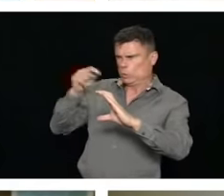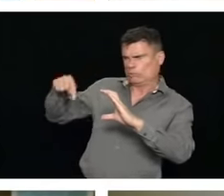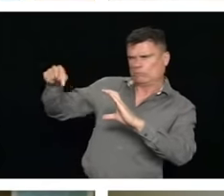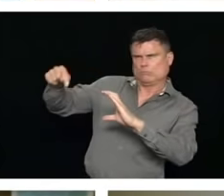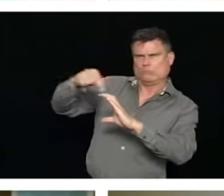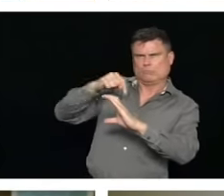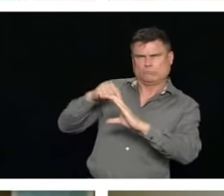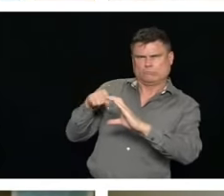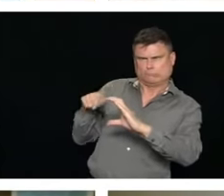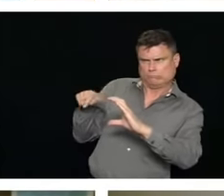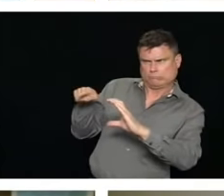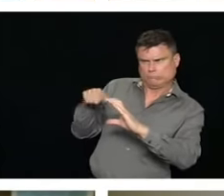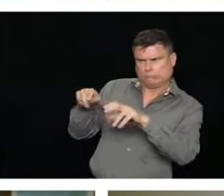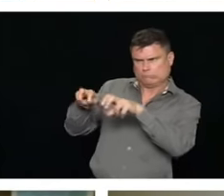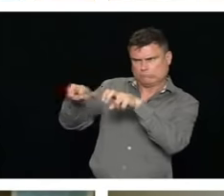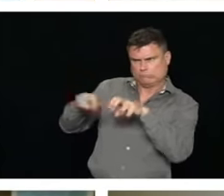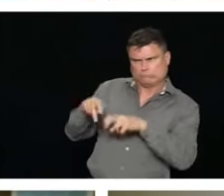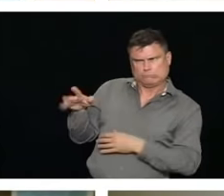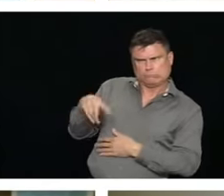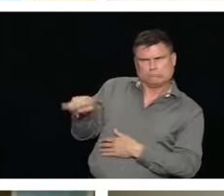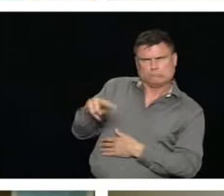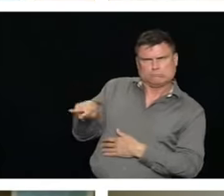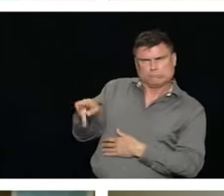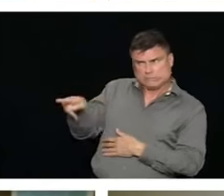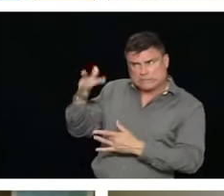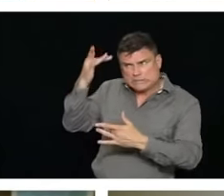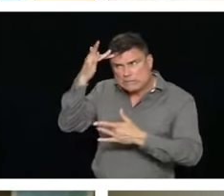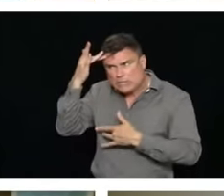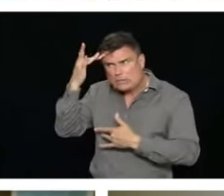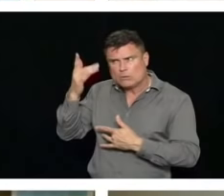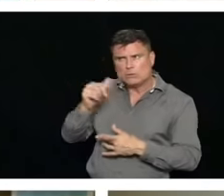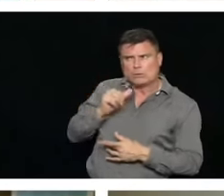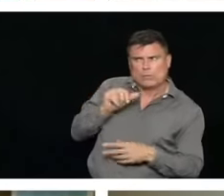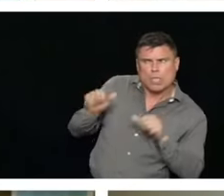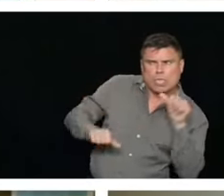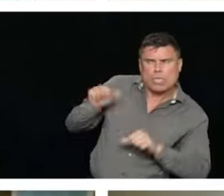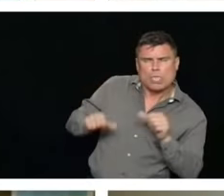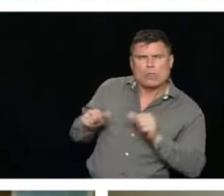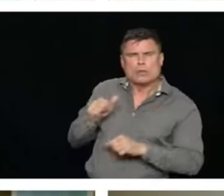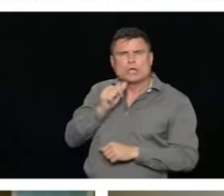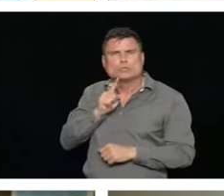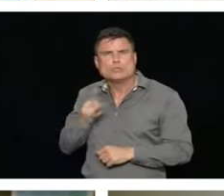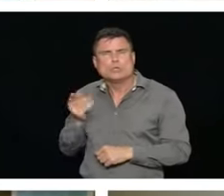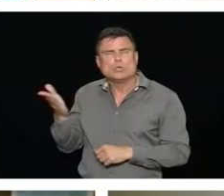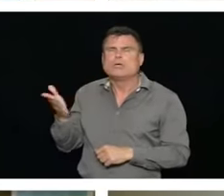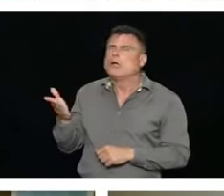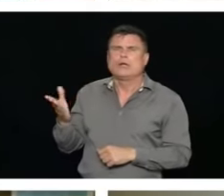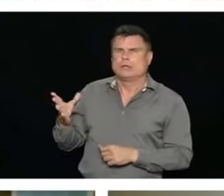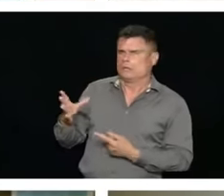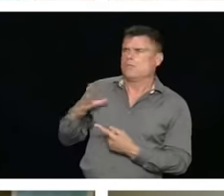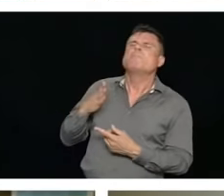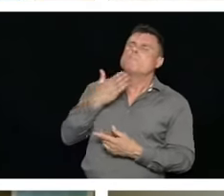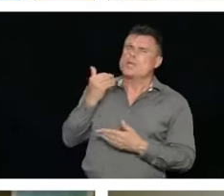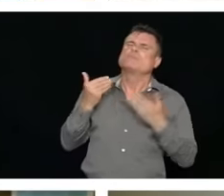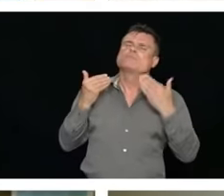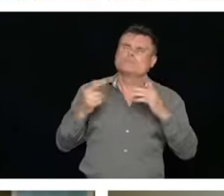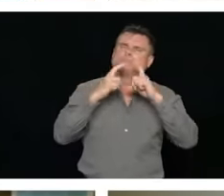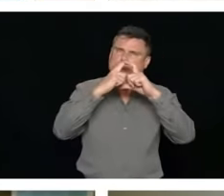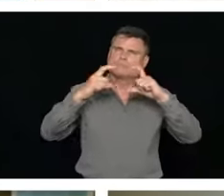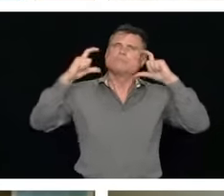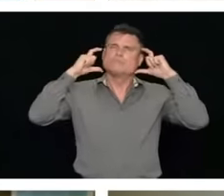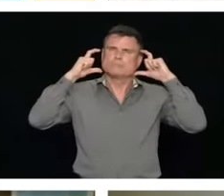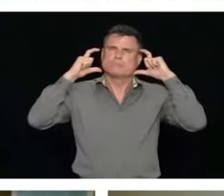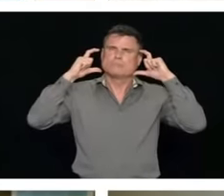can control that, then the benefits of any kind of